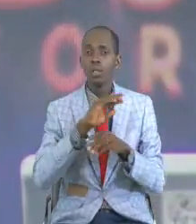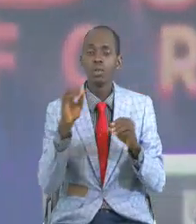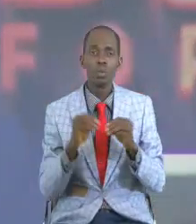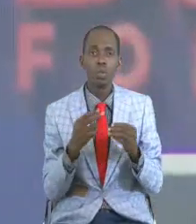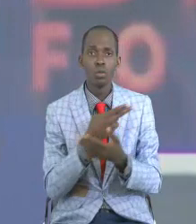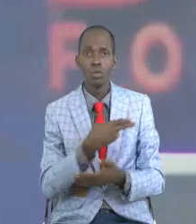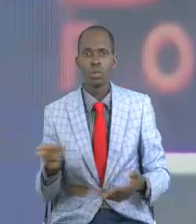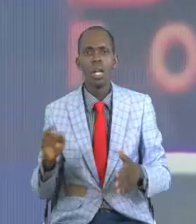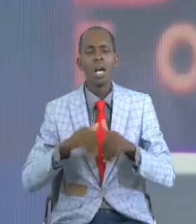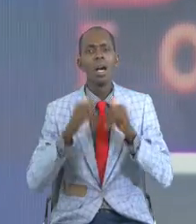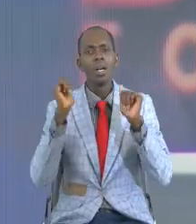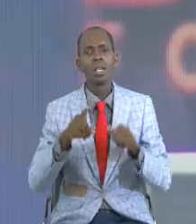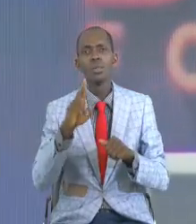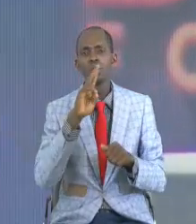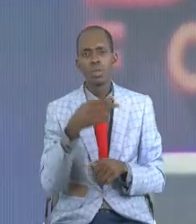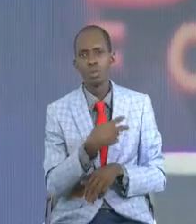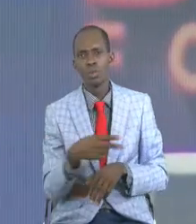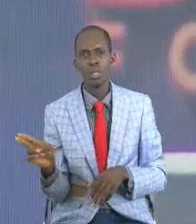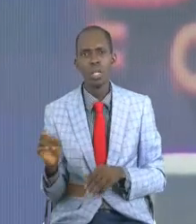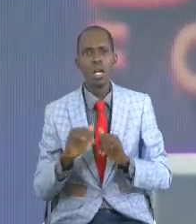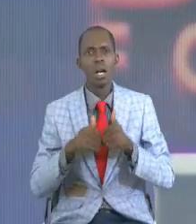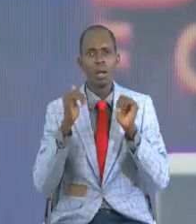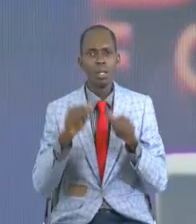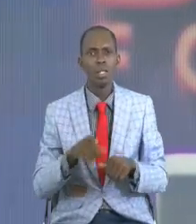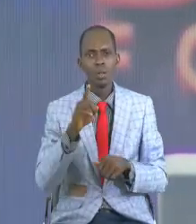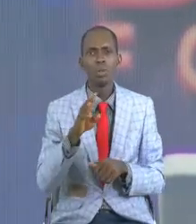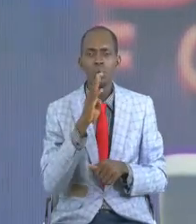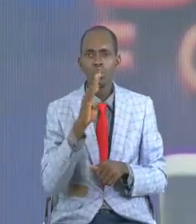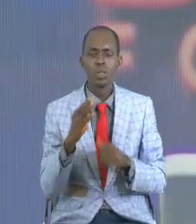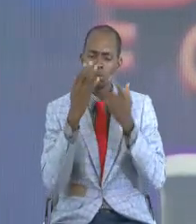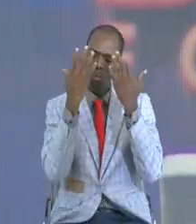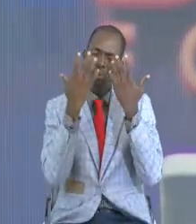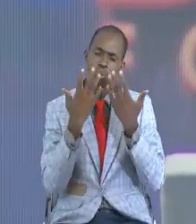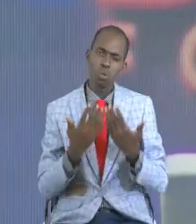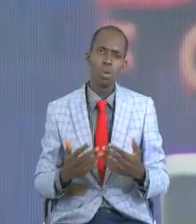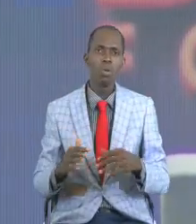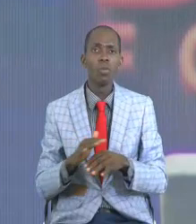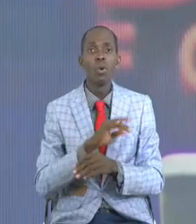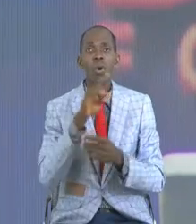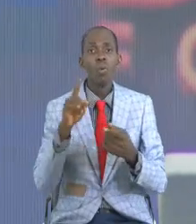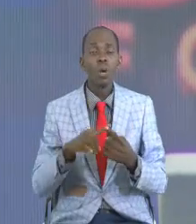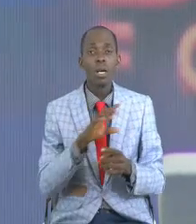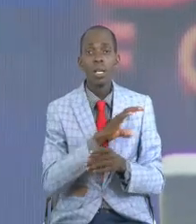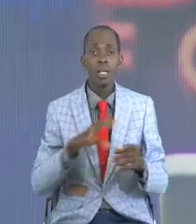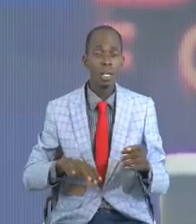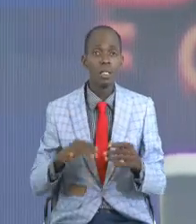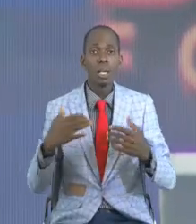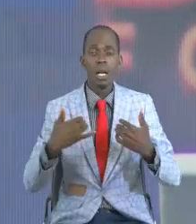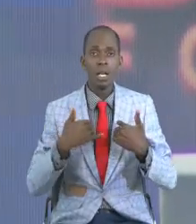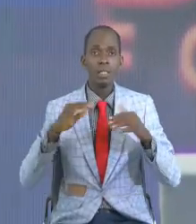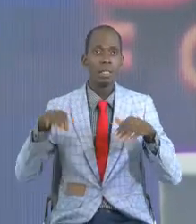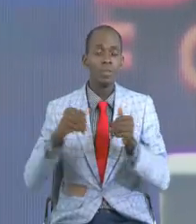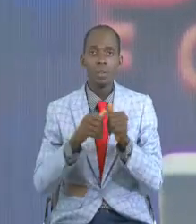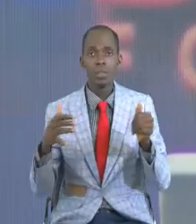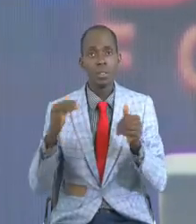be wretched? How can you be, you know, kind of sorrowful, unfortunate? When Christ, everything Christ did on the cross